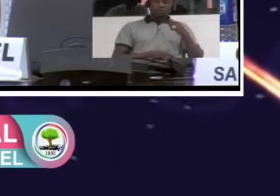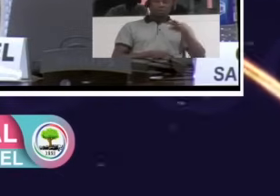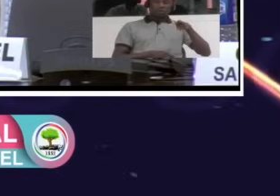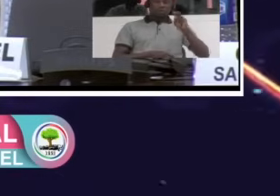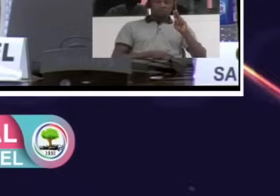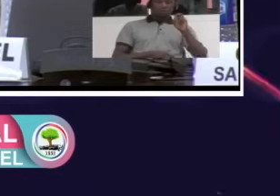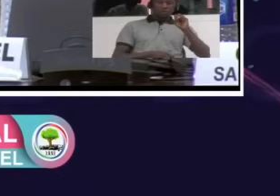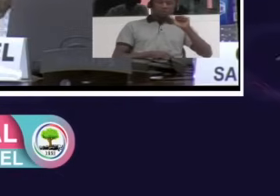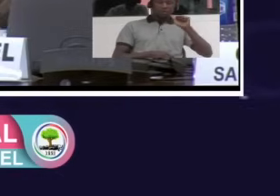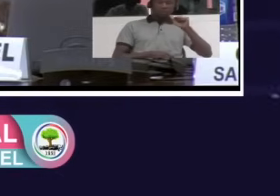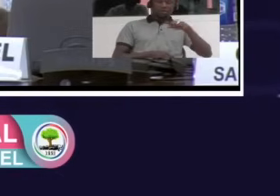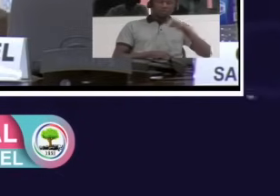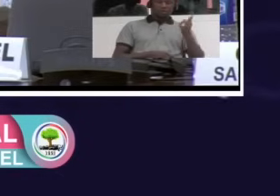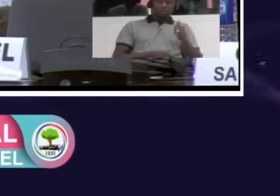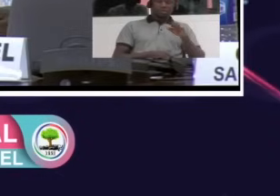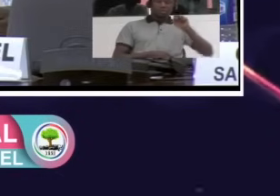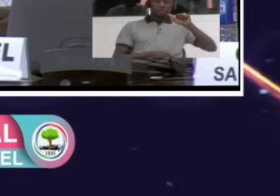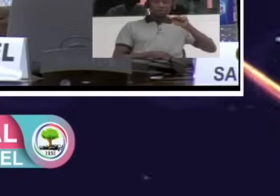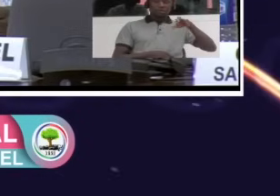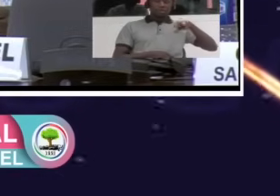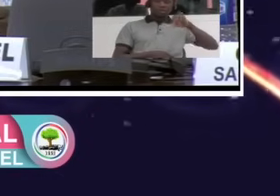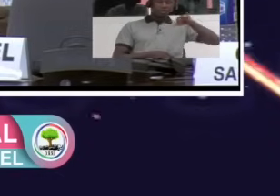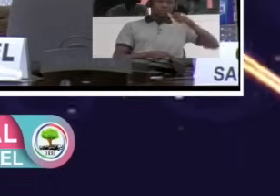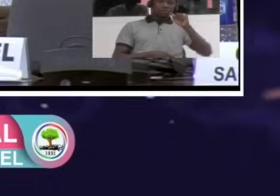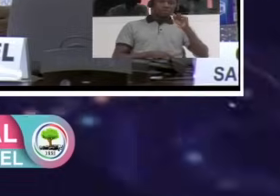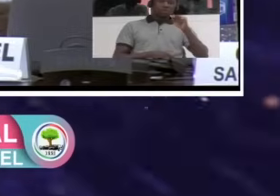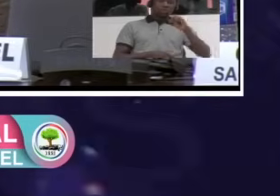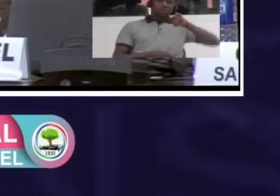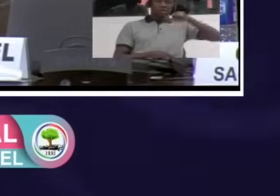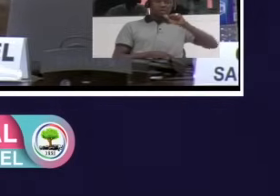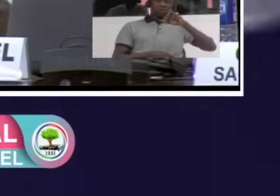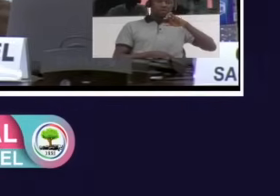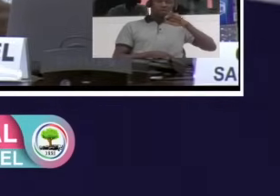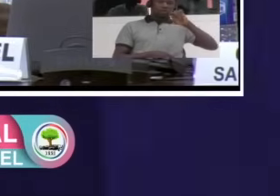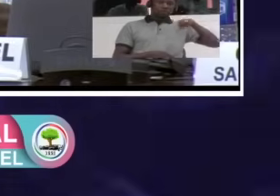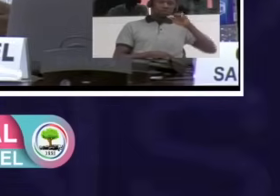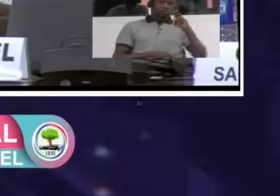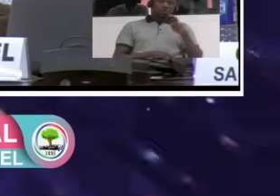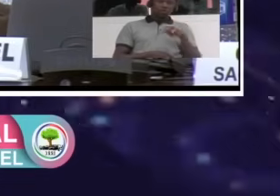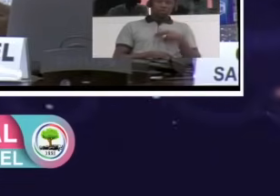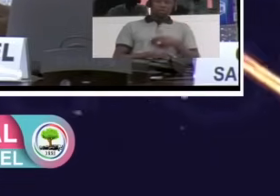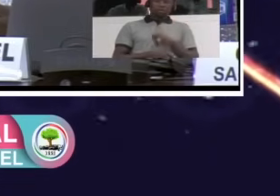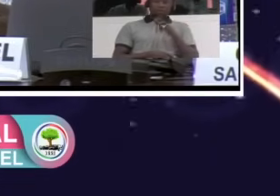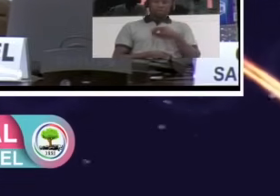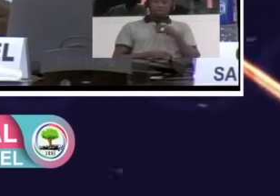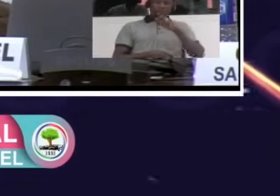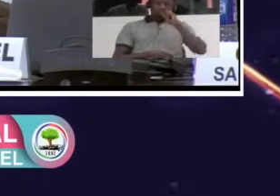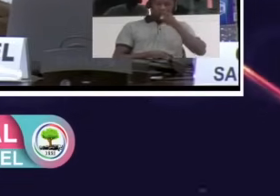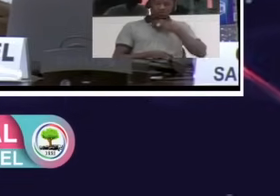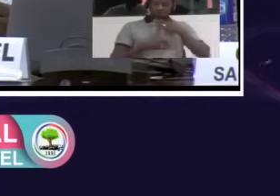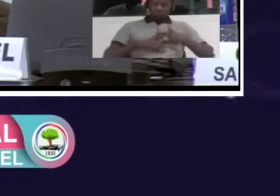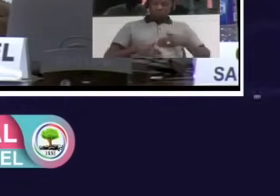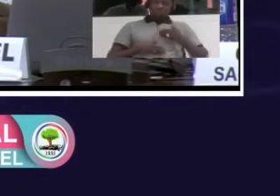and Major Sajo Jaju alias Hitler, and their dead bodies were later found at Ghana town in